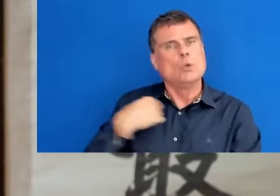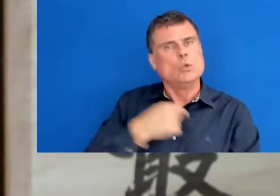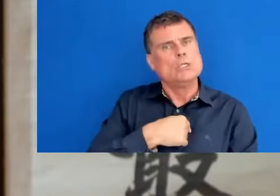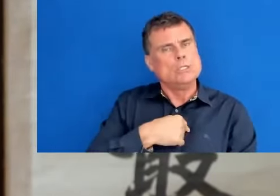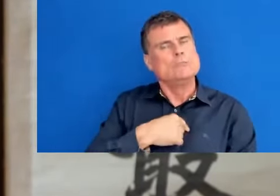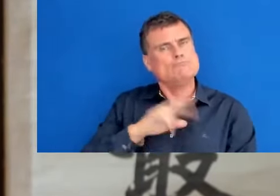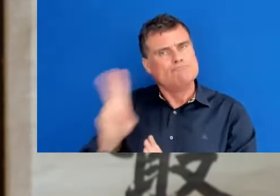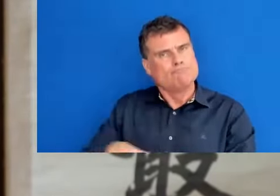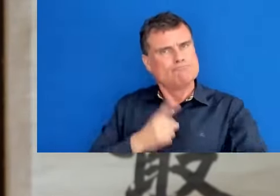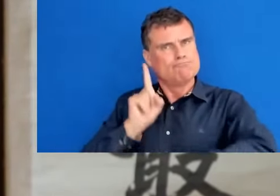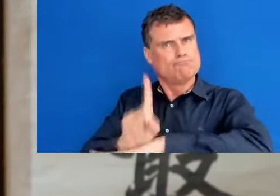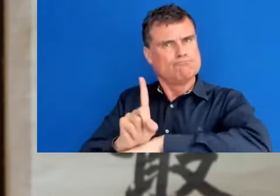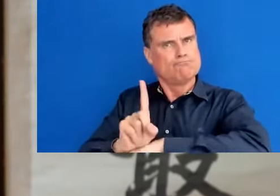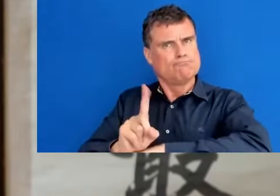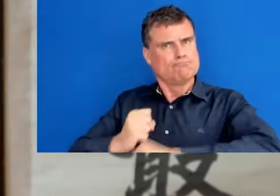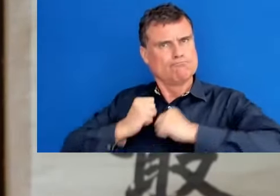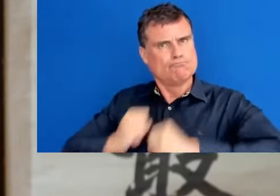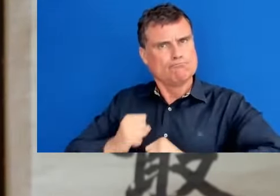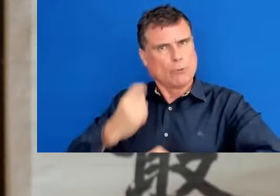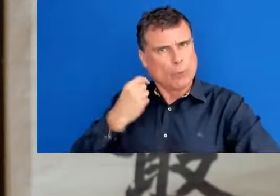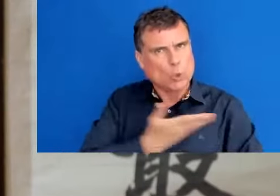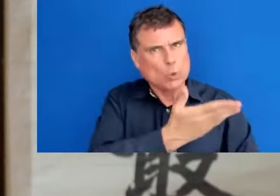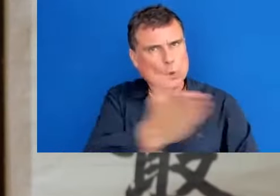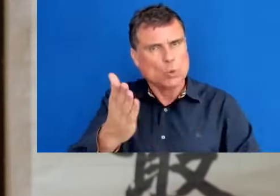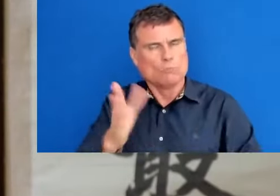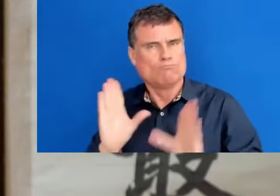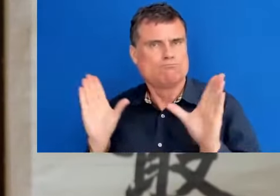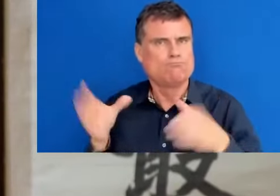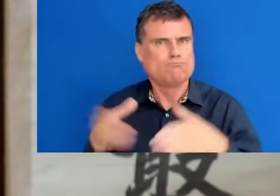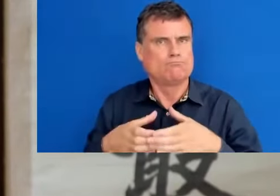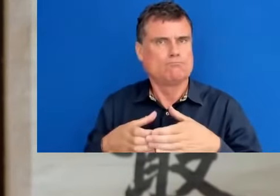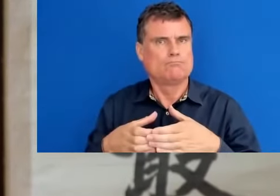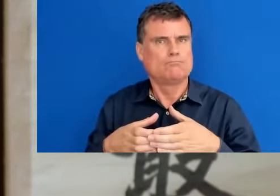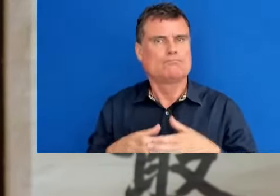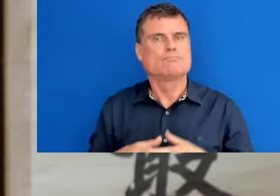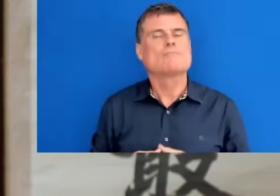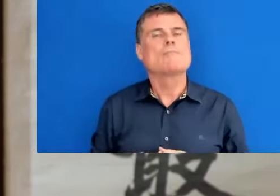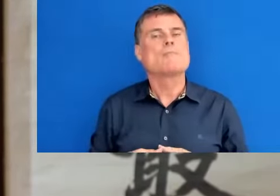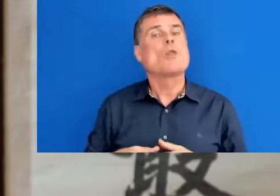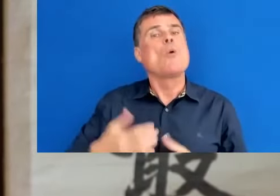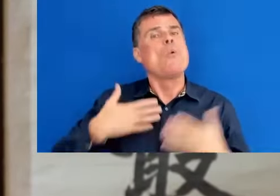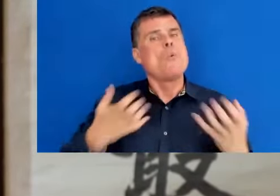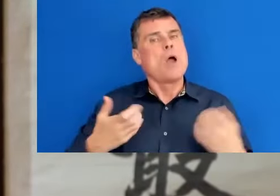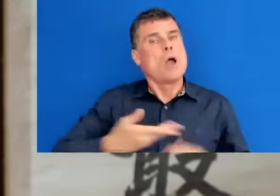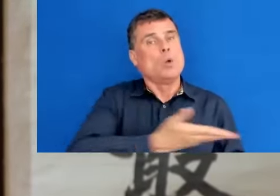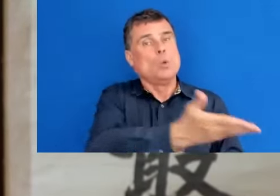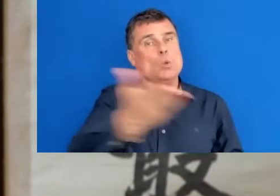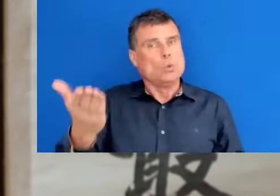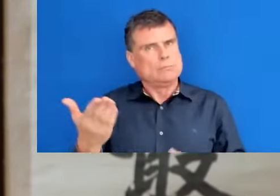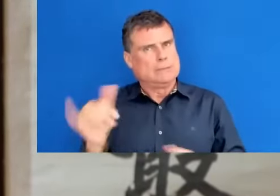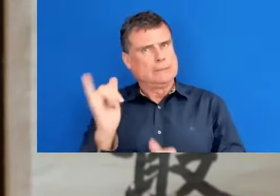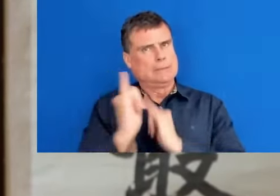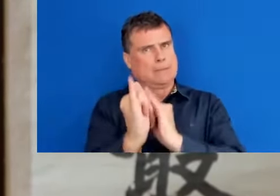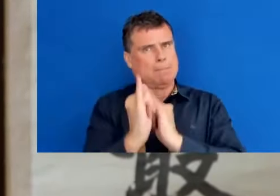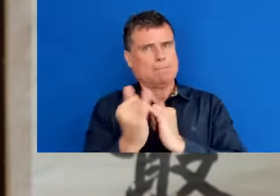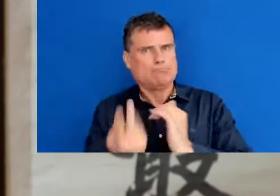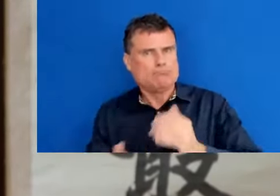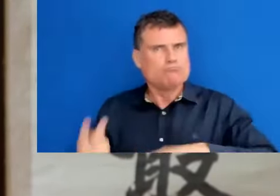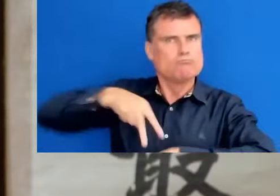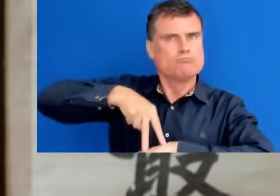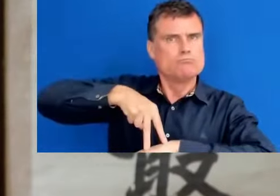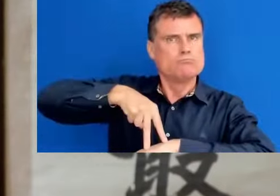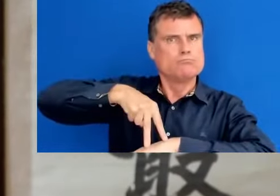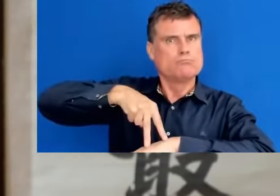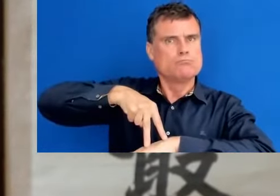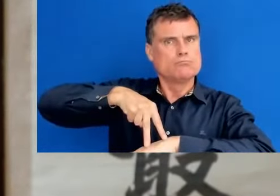stand in solidarity with you. Solidarity. We hope you'll always stand in solidarity with us.